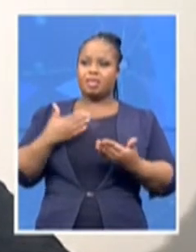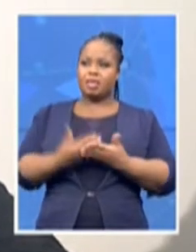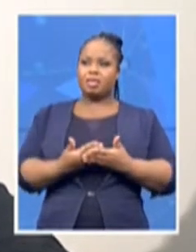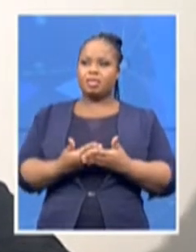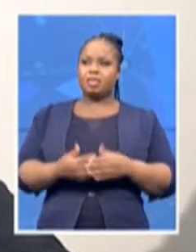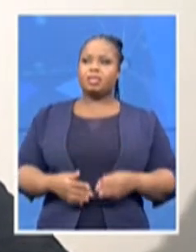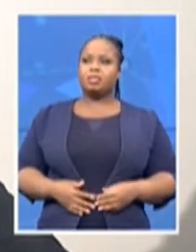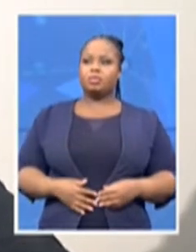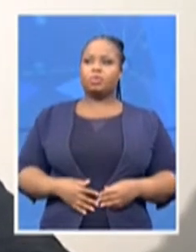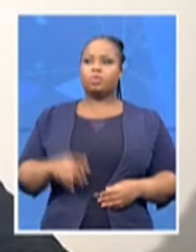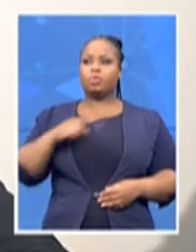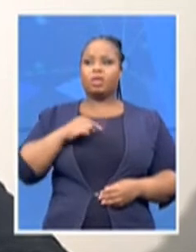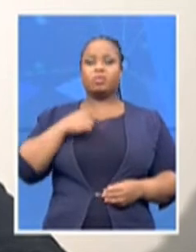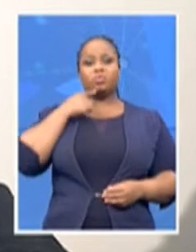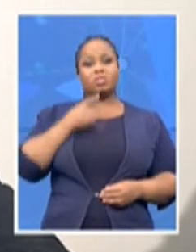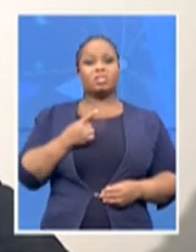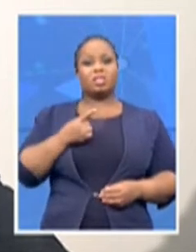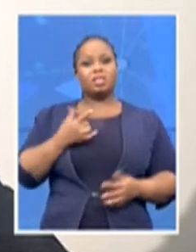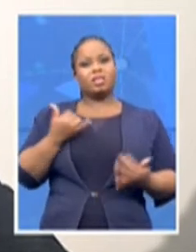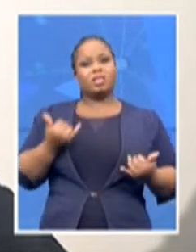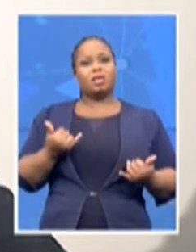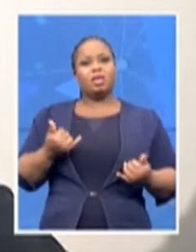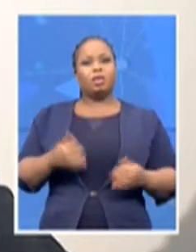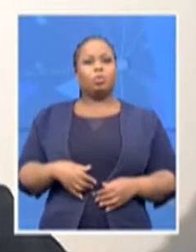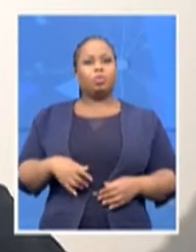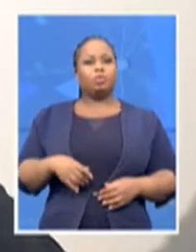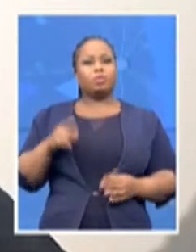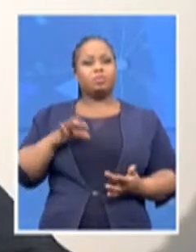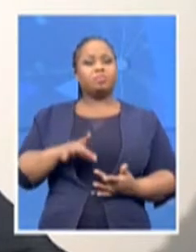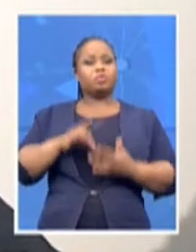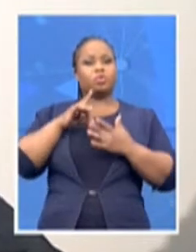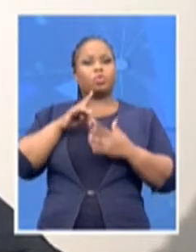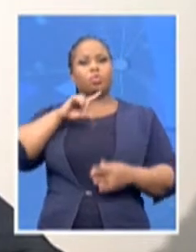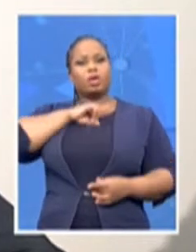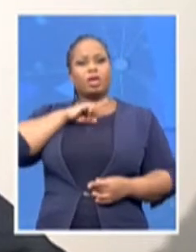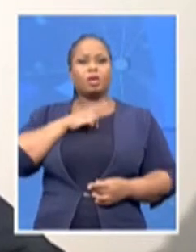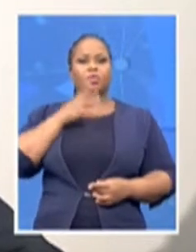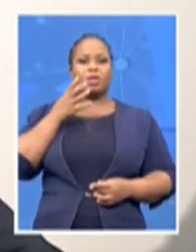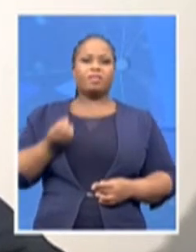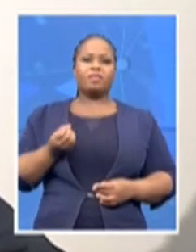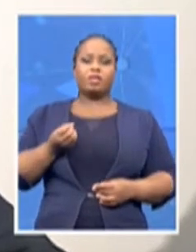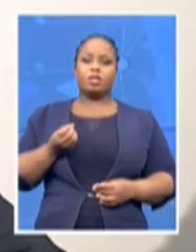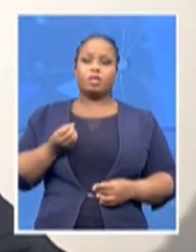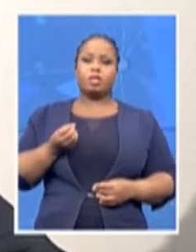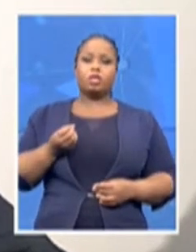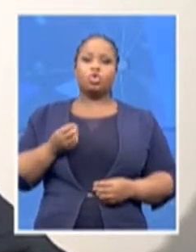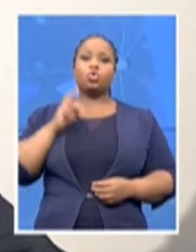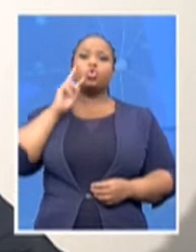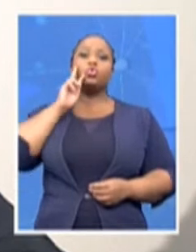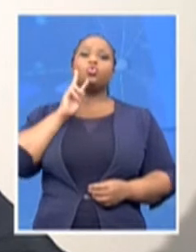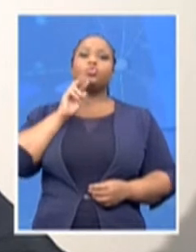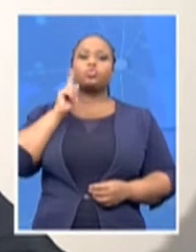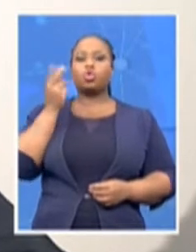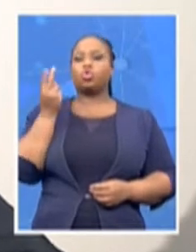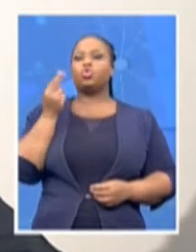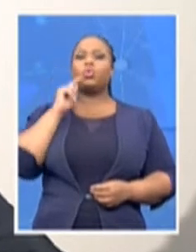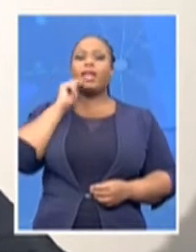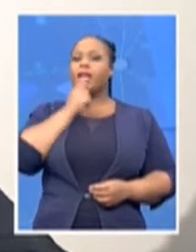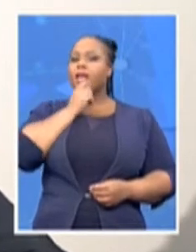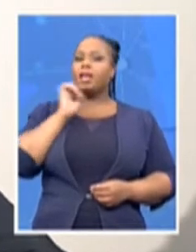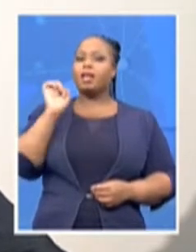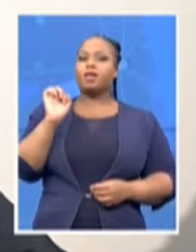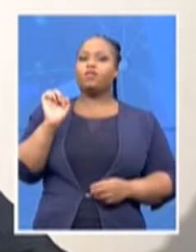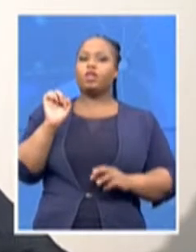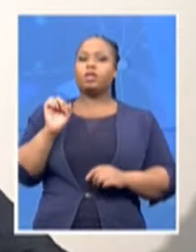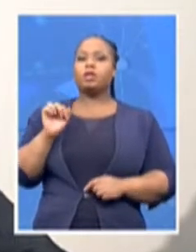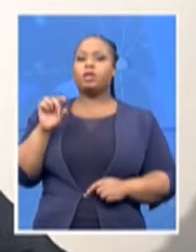especially you've got the twin, which is called Northern Cape. Mm-hmm. And together, yourself and the Northern Cape, you are still